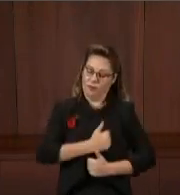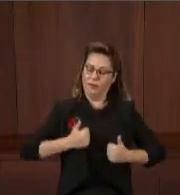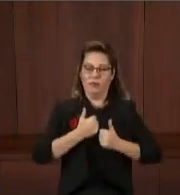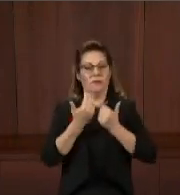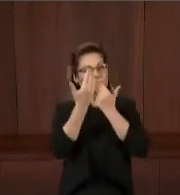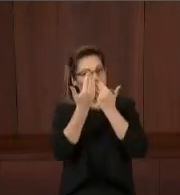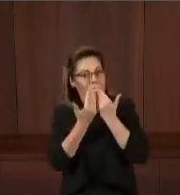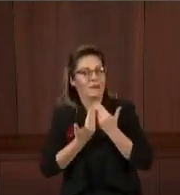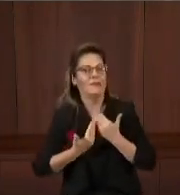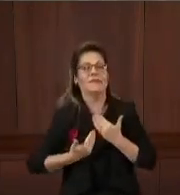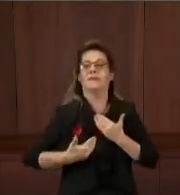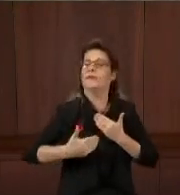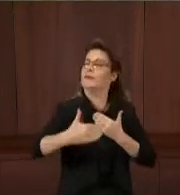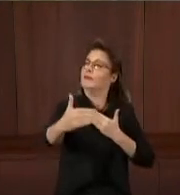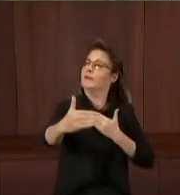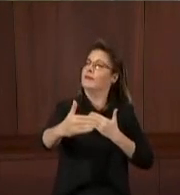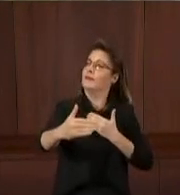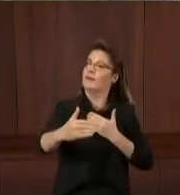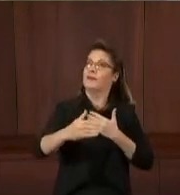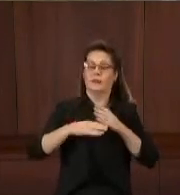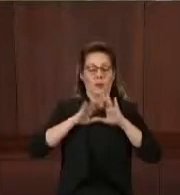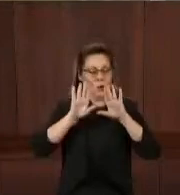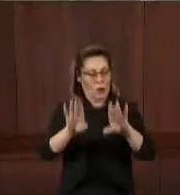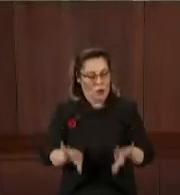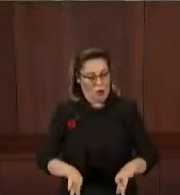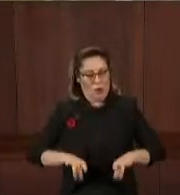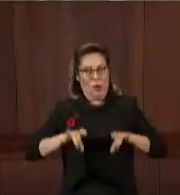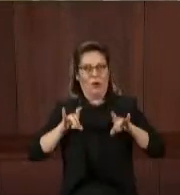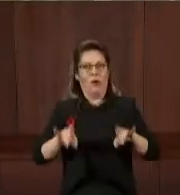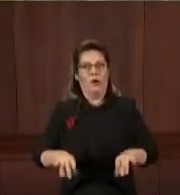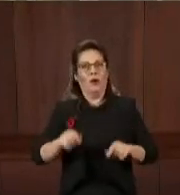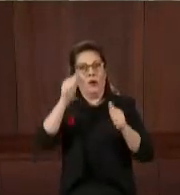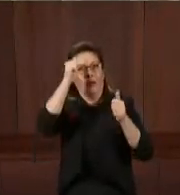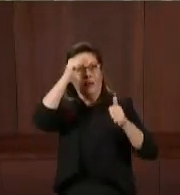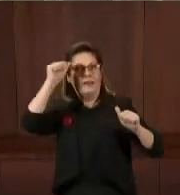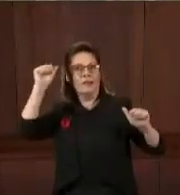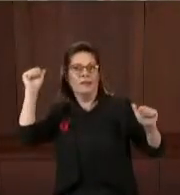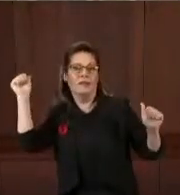hearts and hands to make this